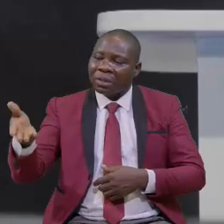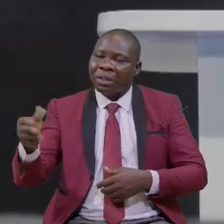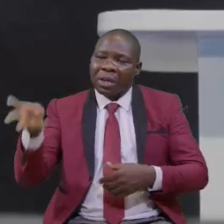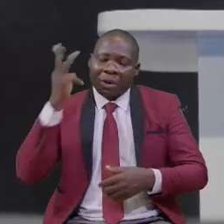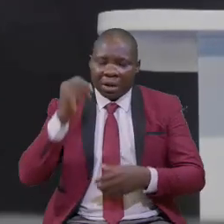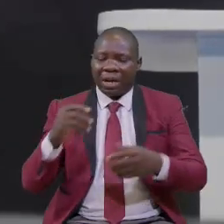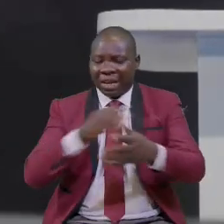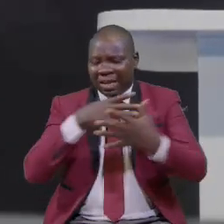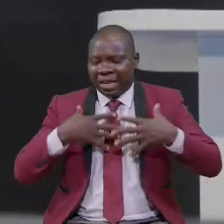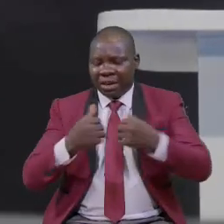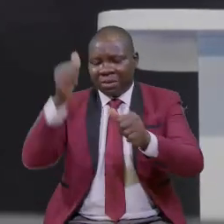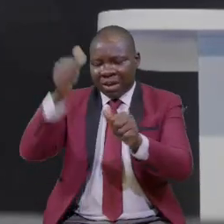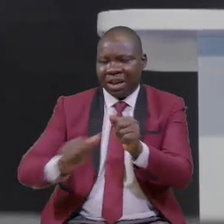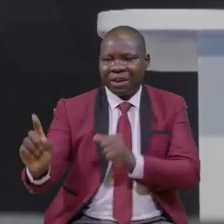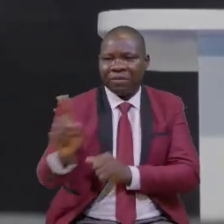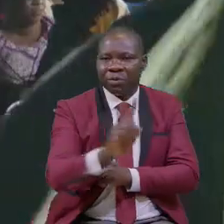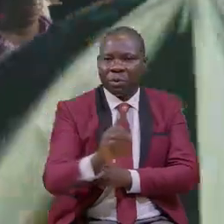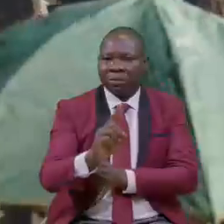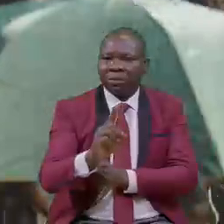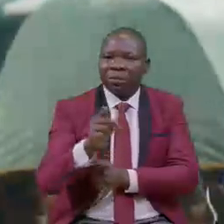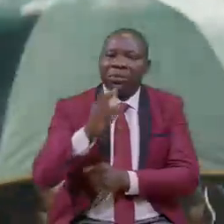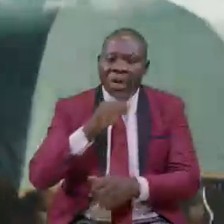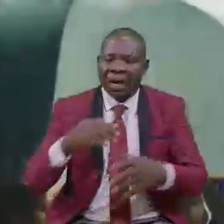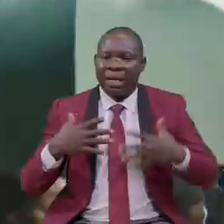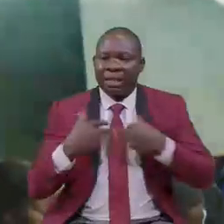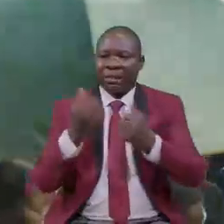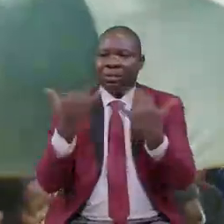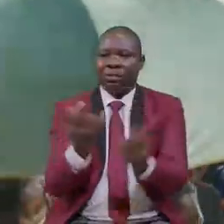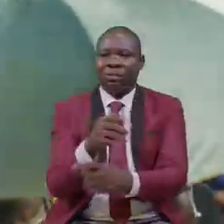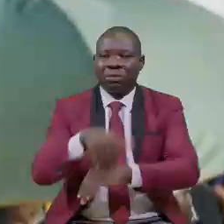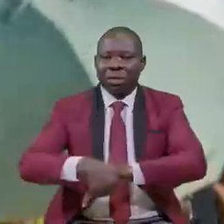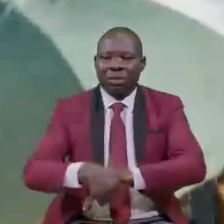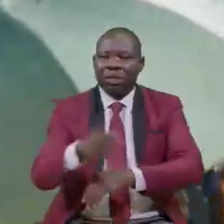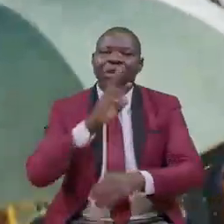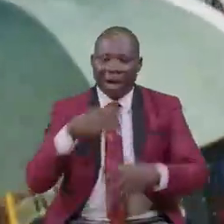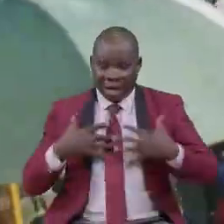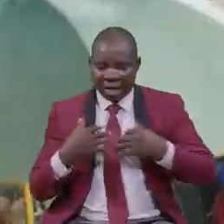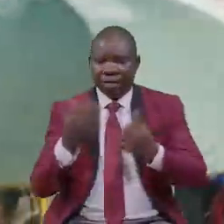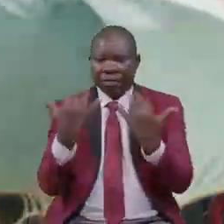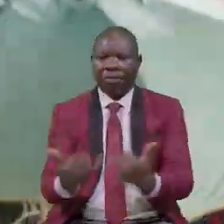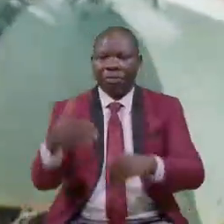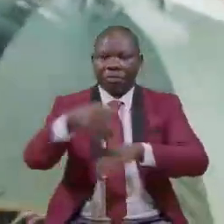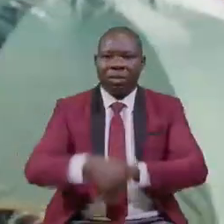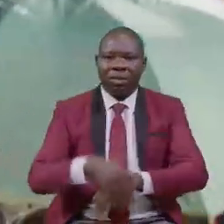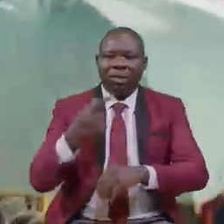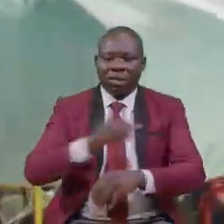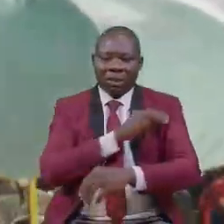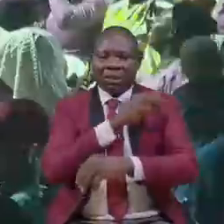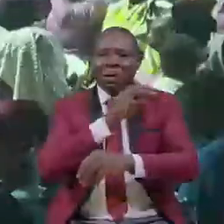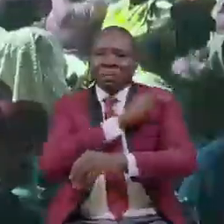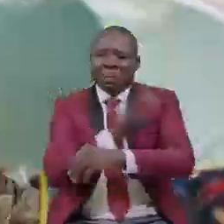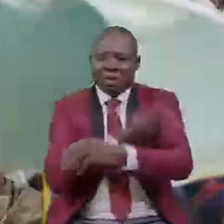everyone. To you tonight. Amen. For you tonight. Amen. The mighty name